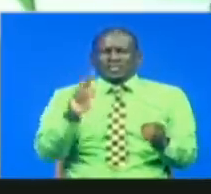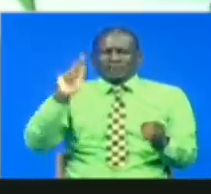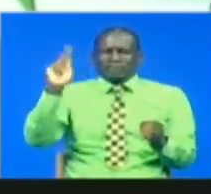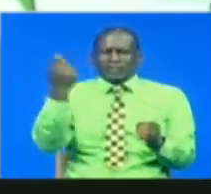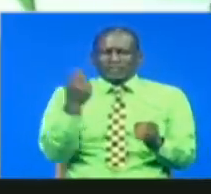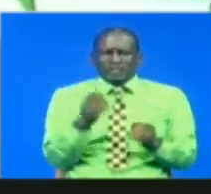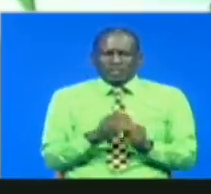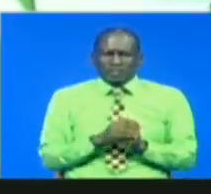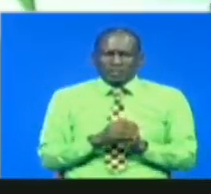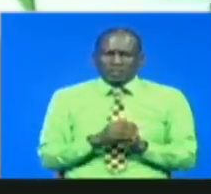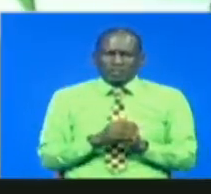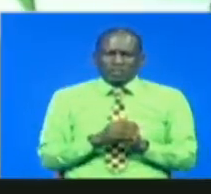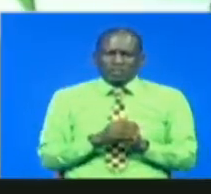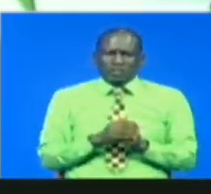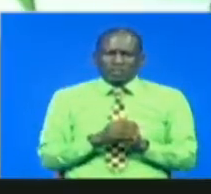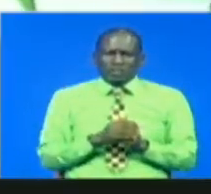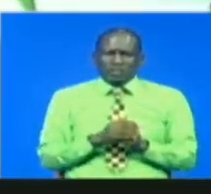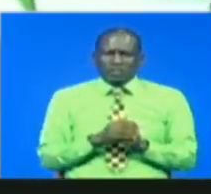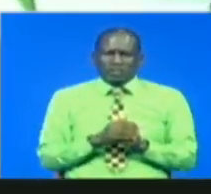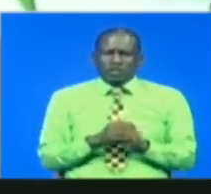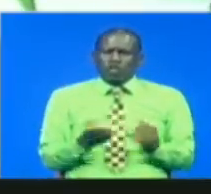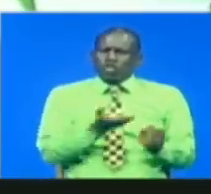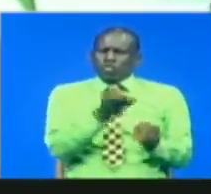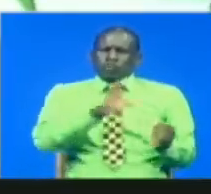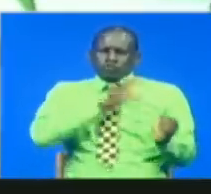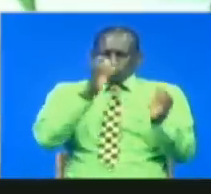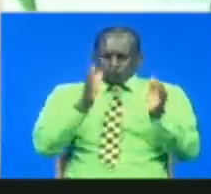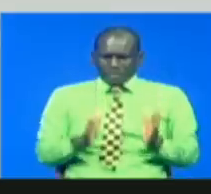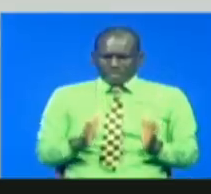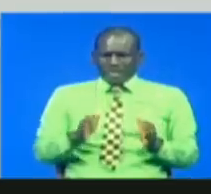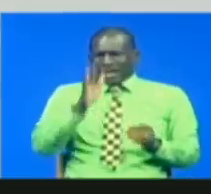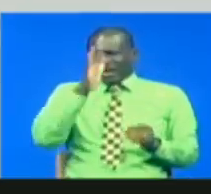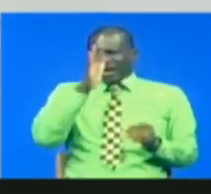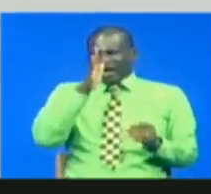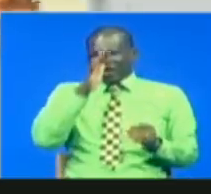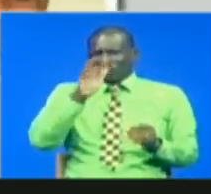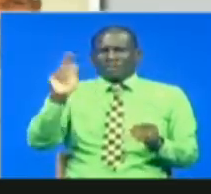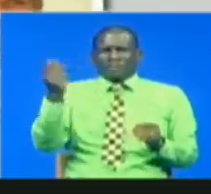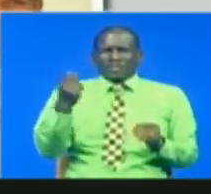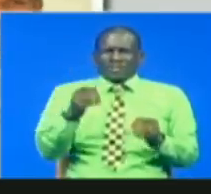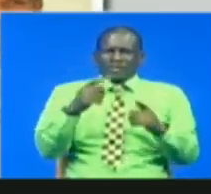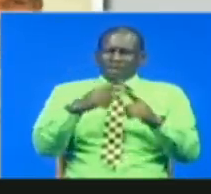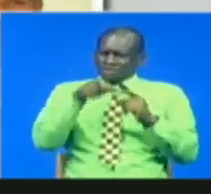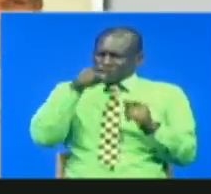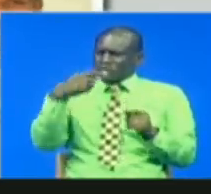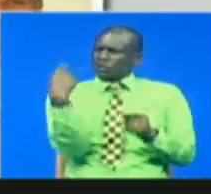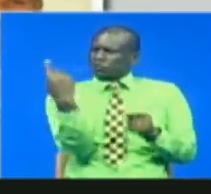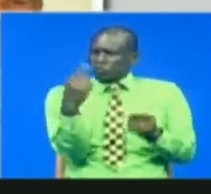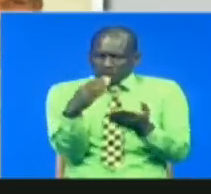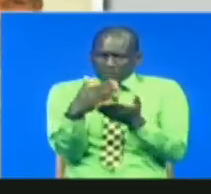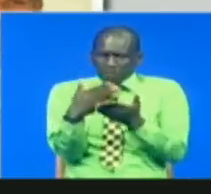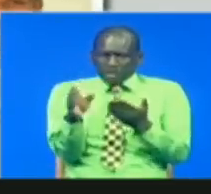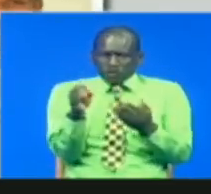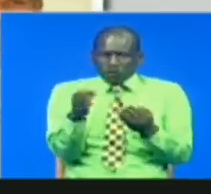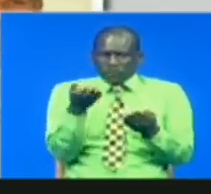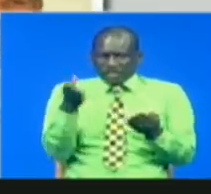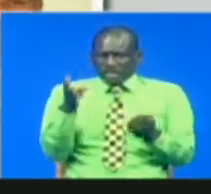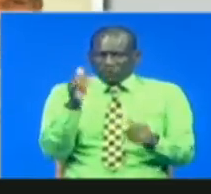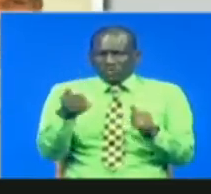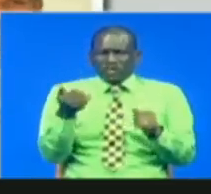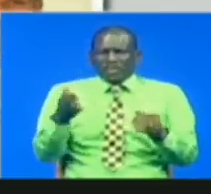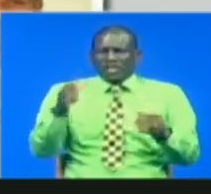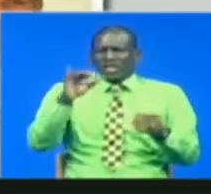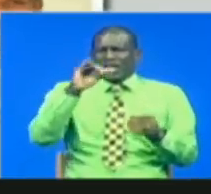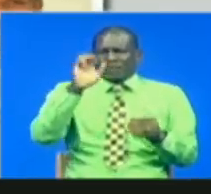President. Those commissioners lied to the president. But this was just part of the intrigues that have dogged the electoral